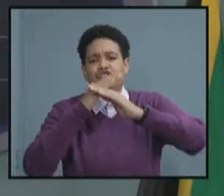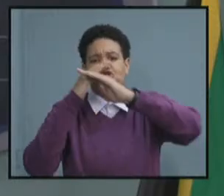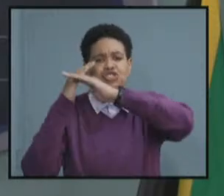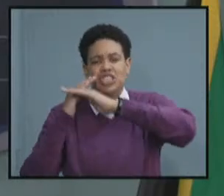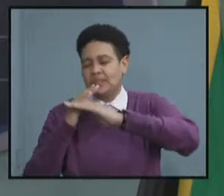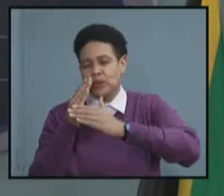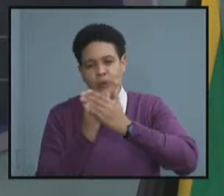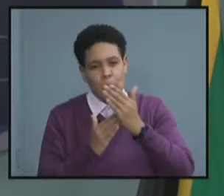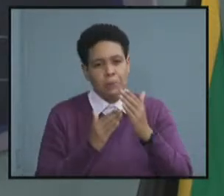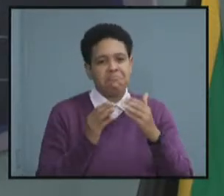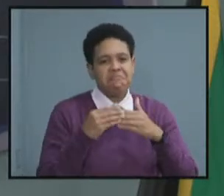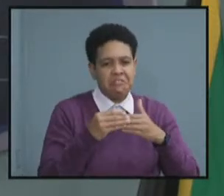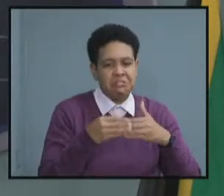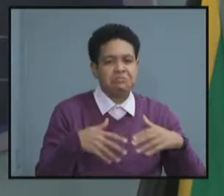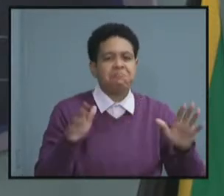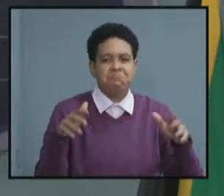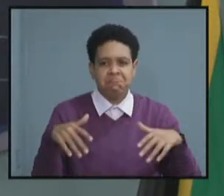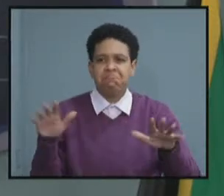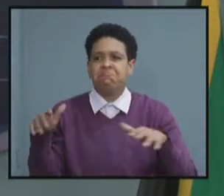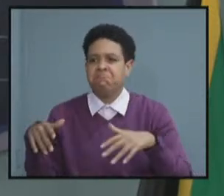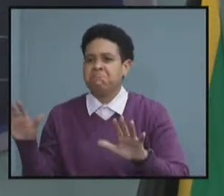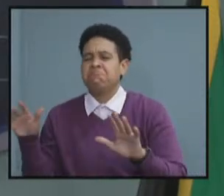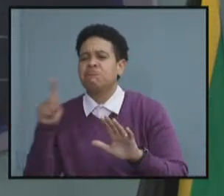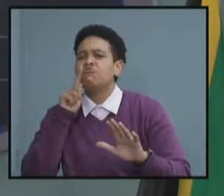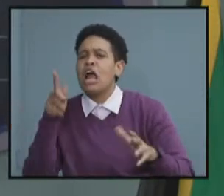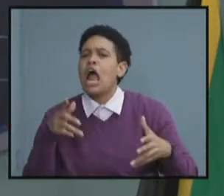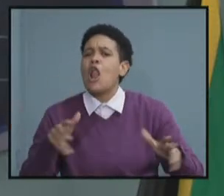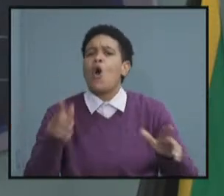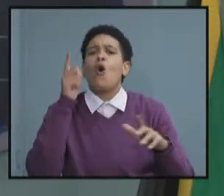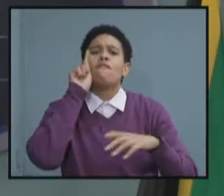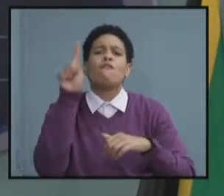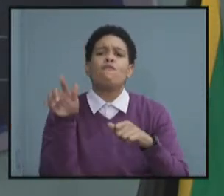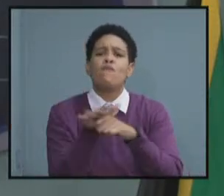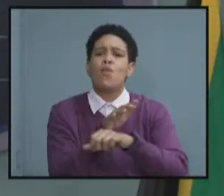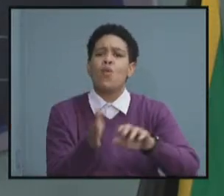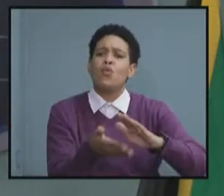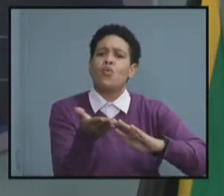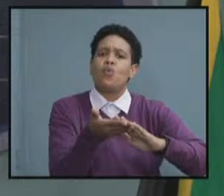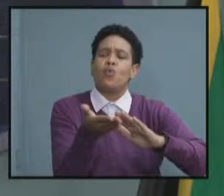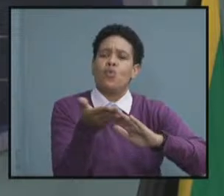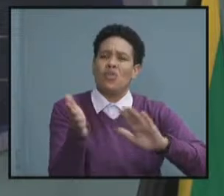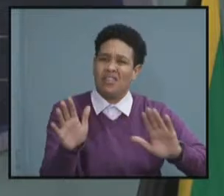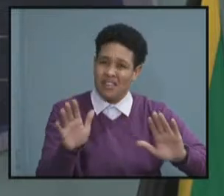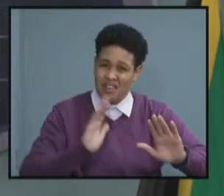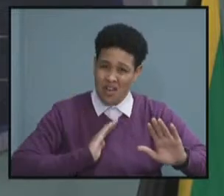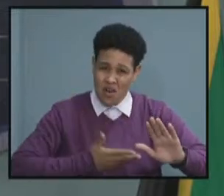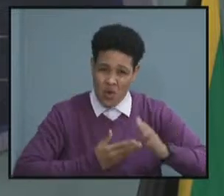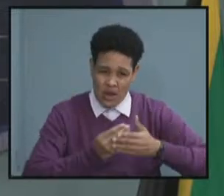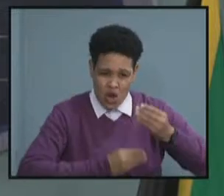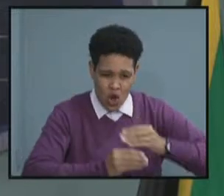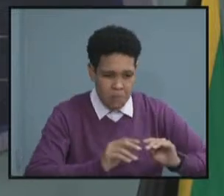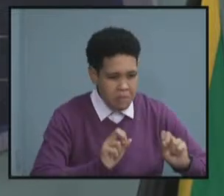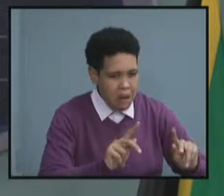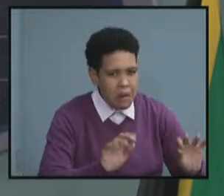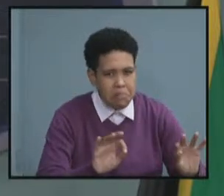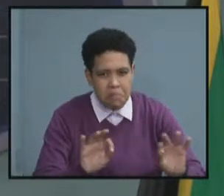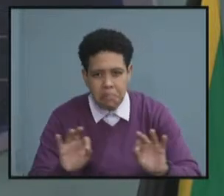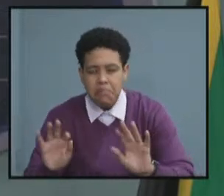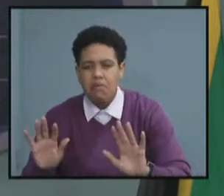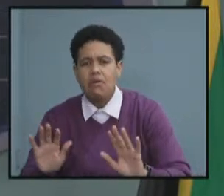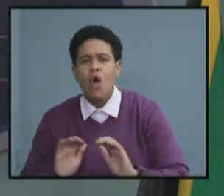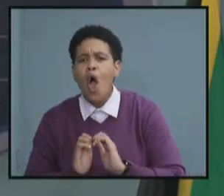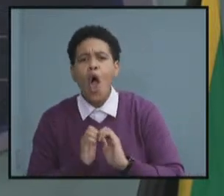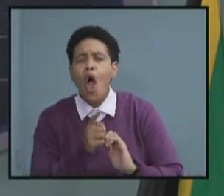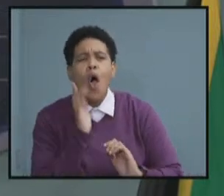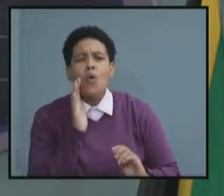restrictions to allow for the full operation of our economy. How